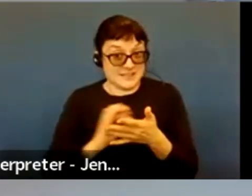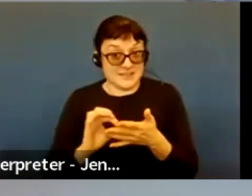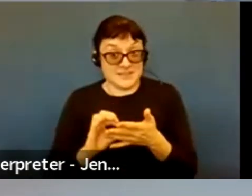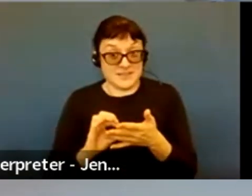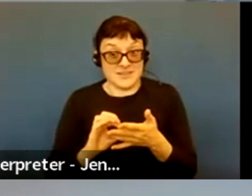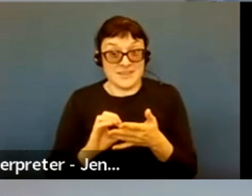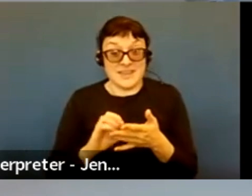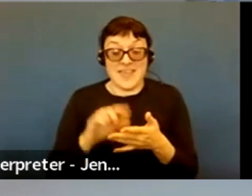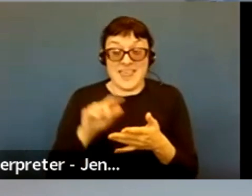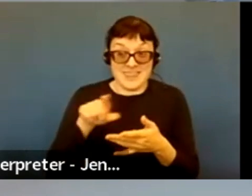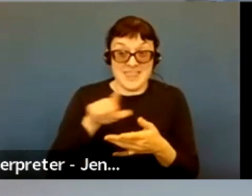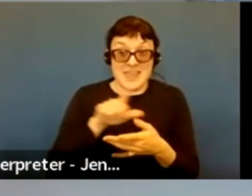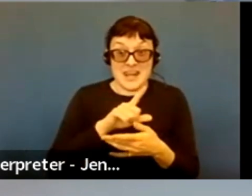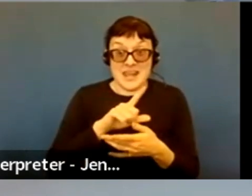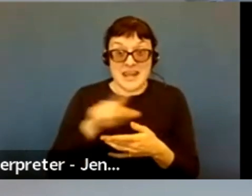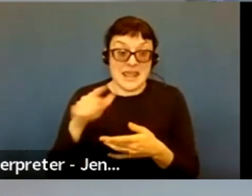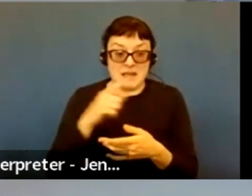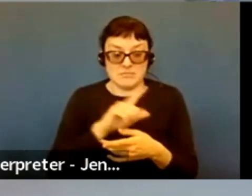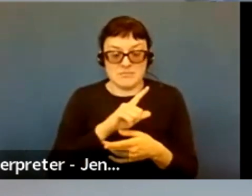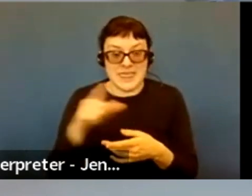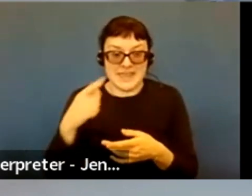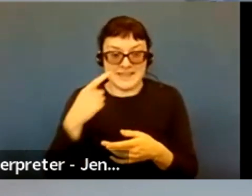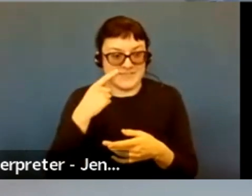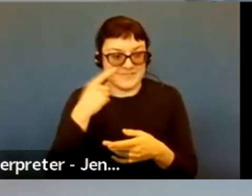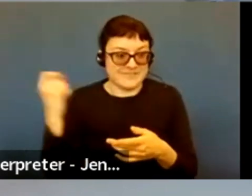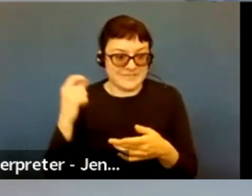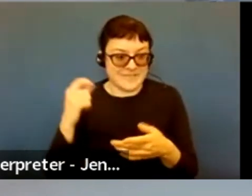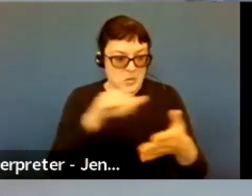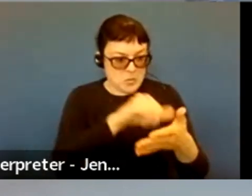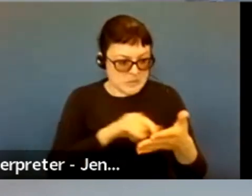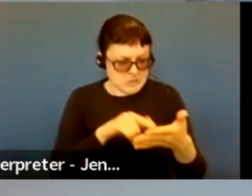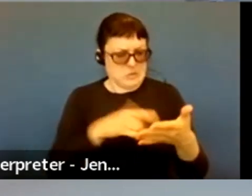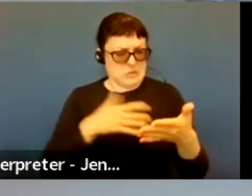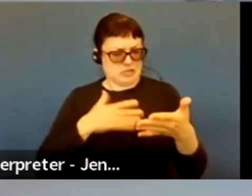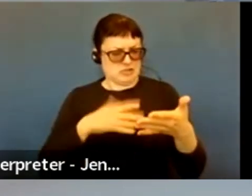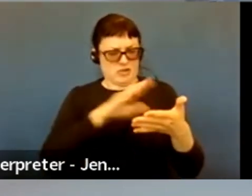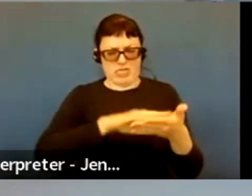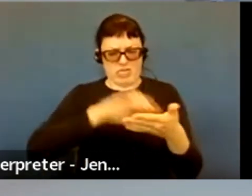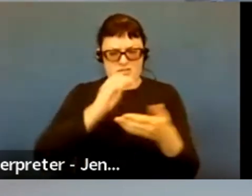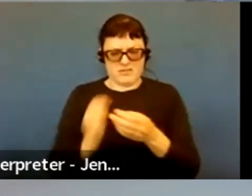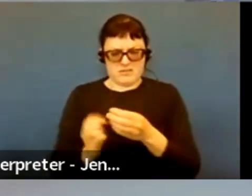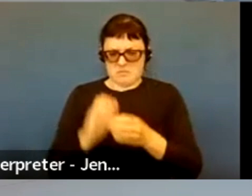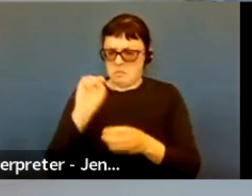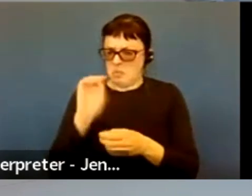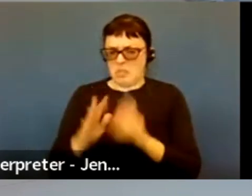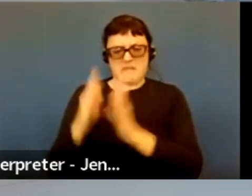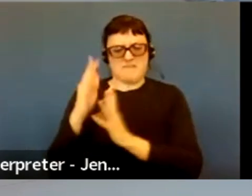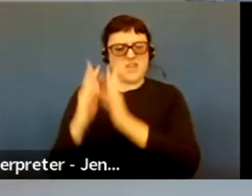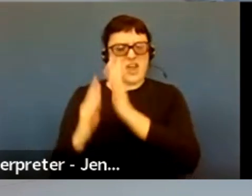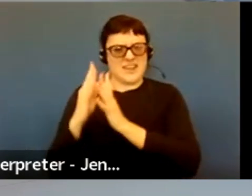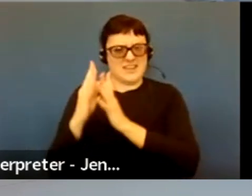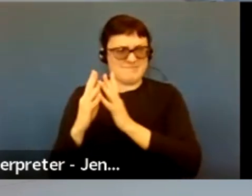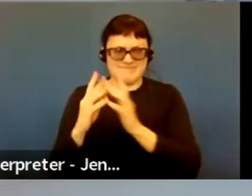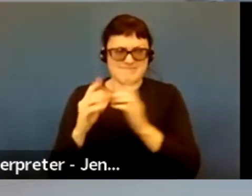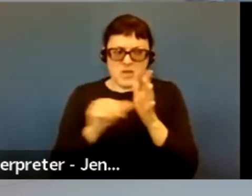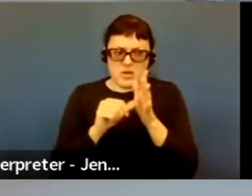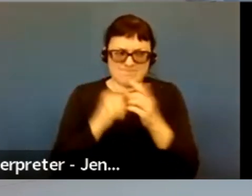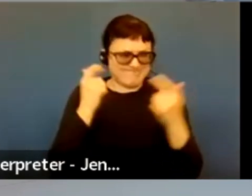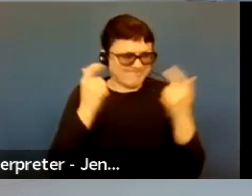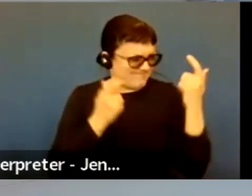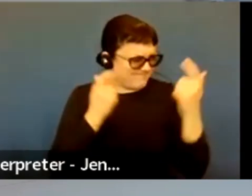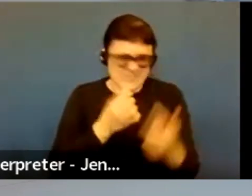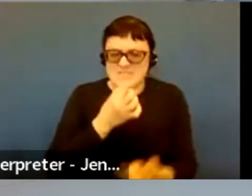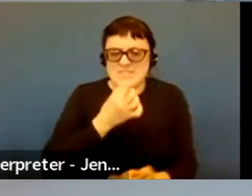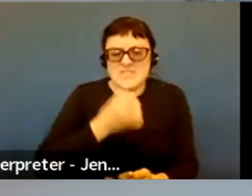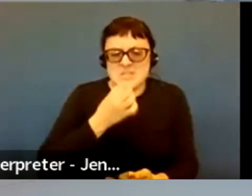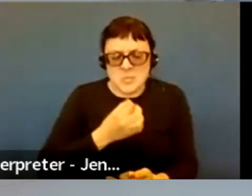basically they found Sappho's work, they burned it and destroyed it. So it's very hard to even find any of it. The